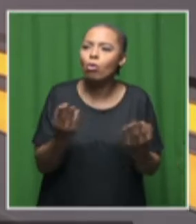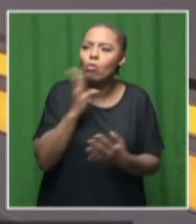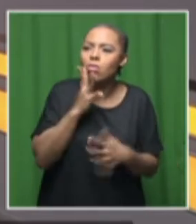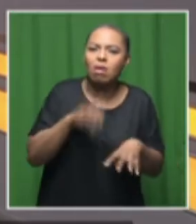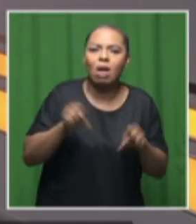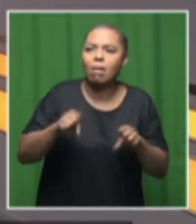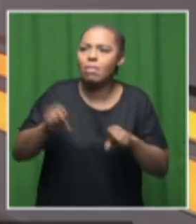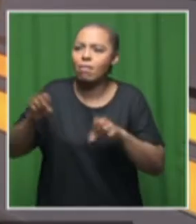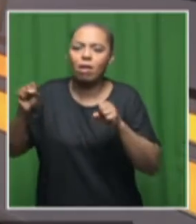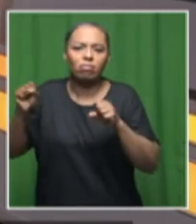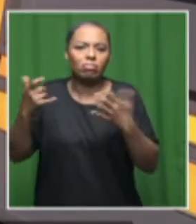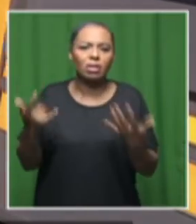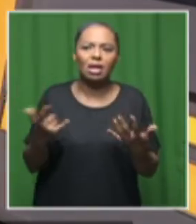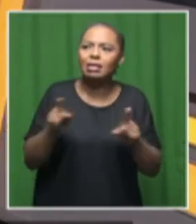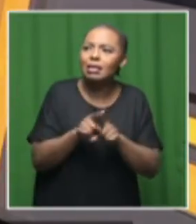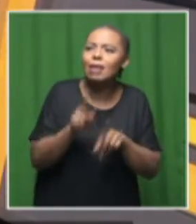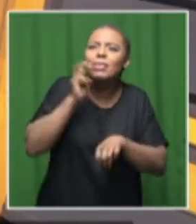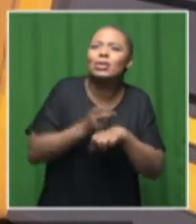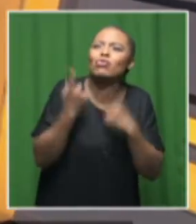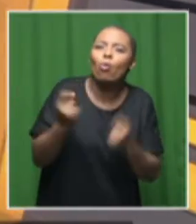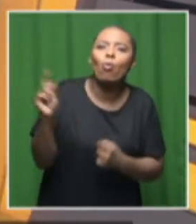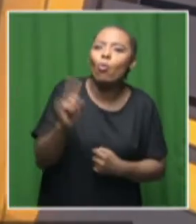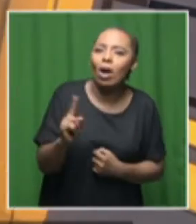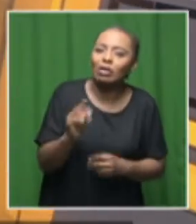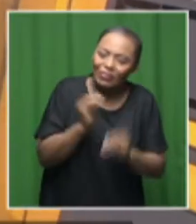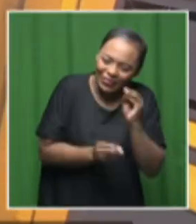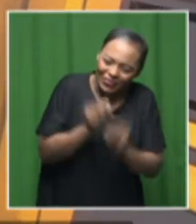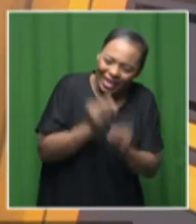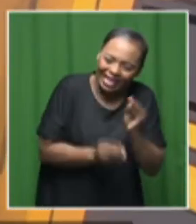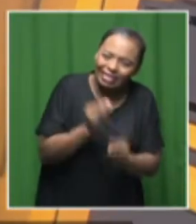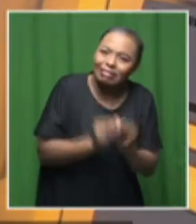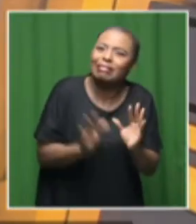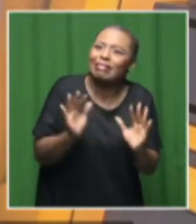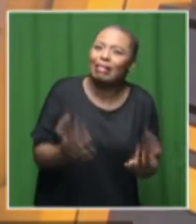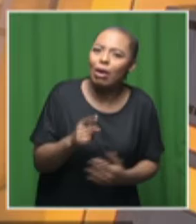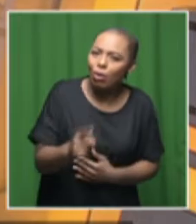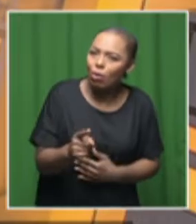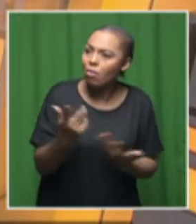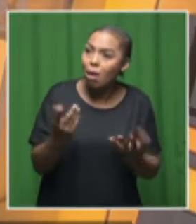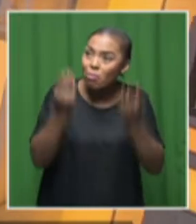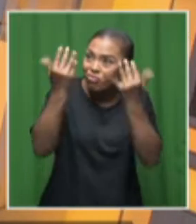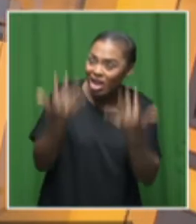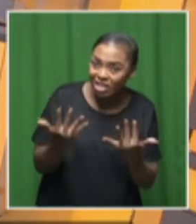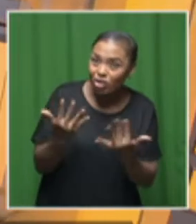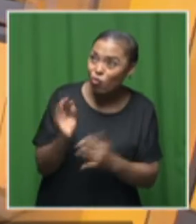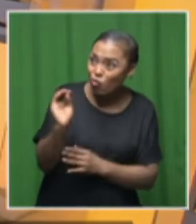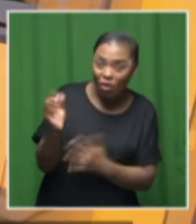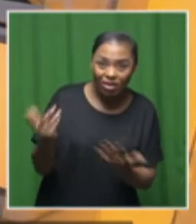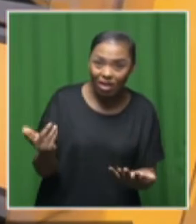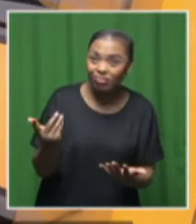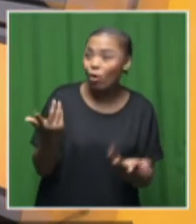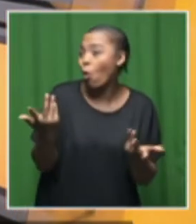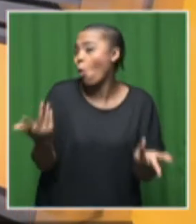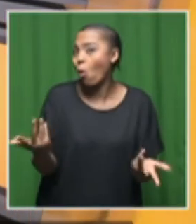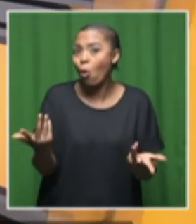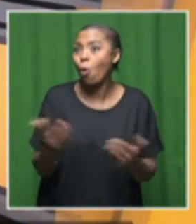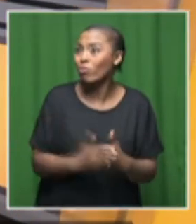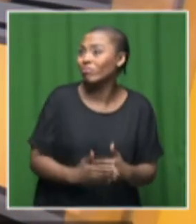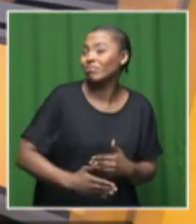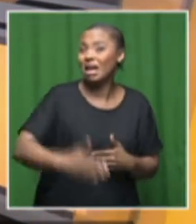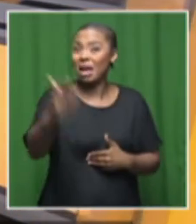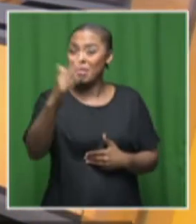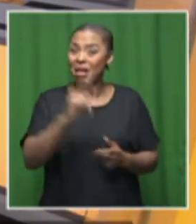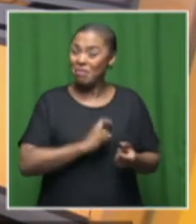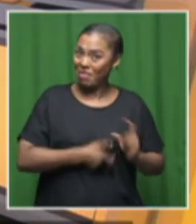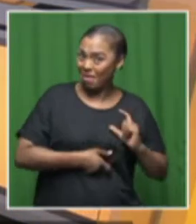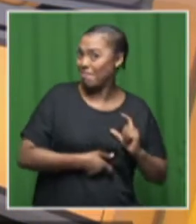the refurbishment of what needs to be fixed? Are those budgets available, or are we in for more pain in that